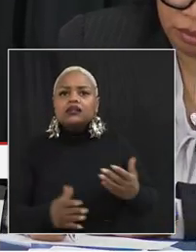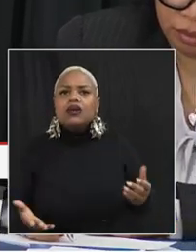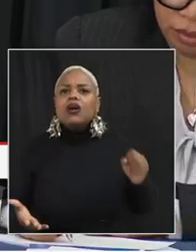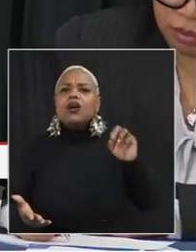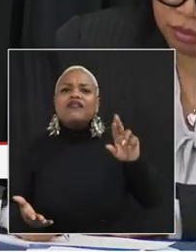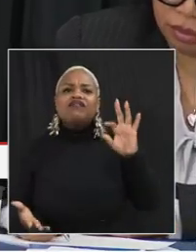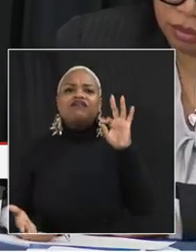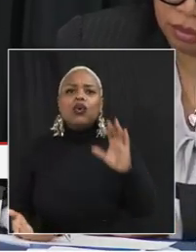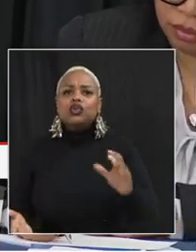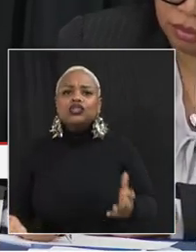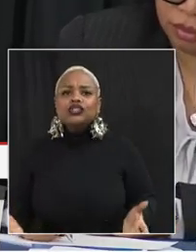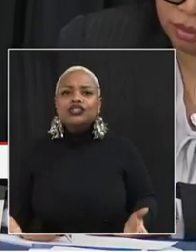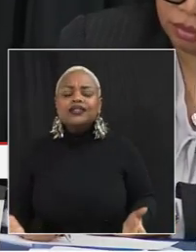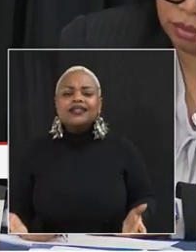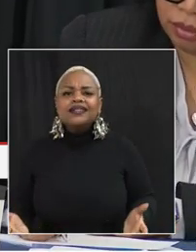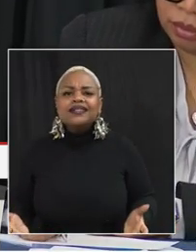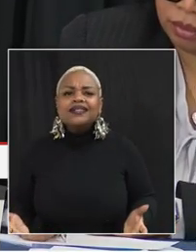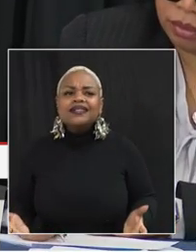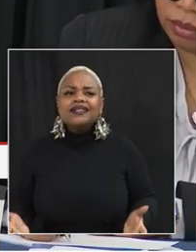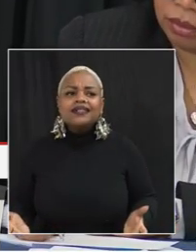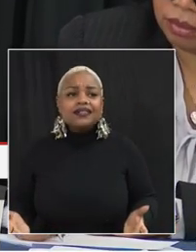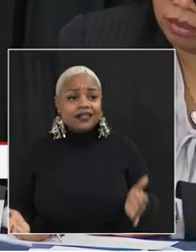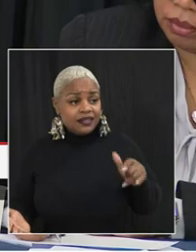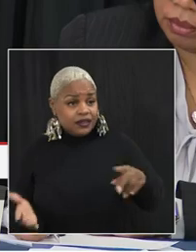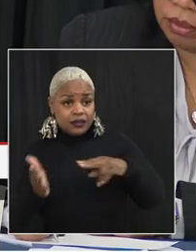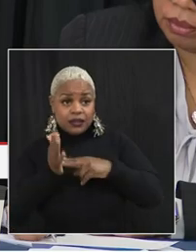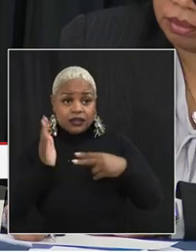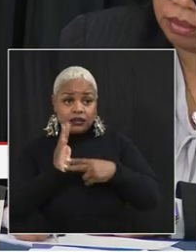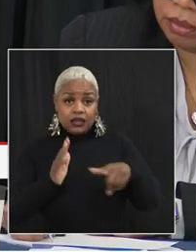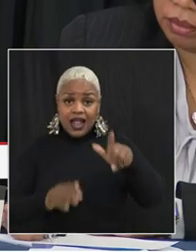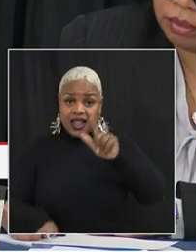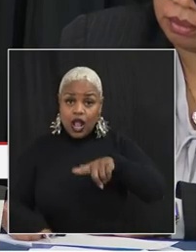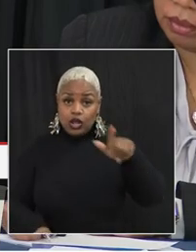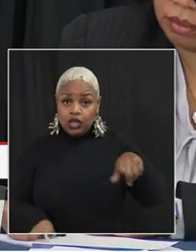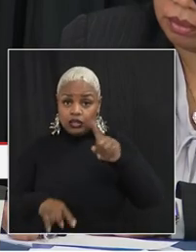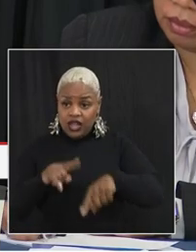maintenance. And so that's important. The other thing that we're very